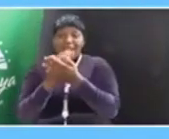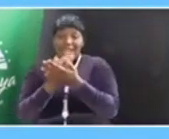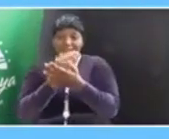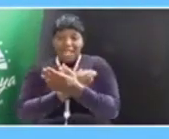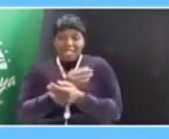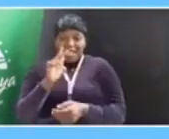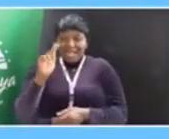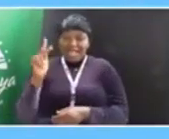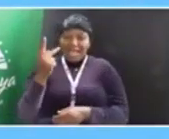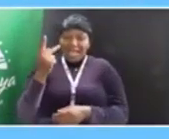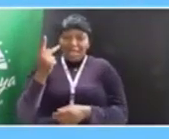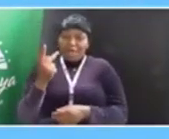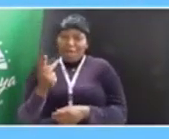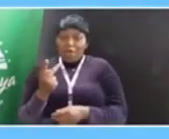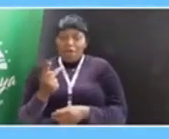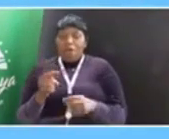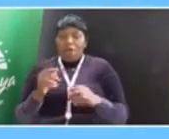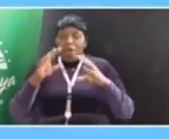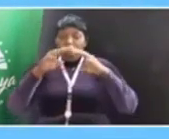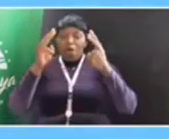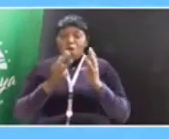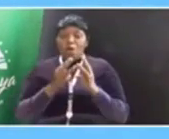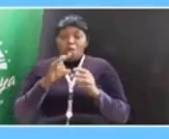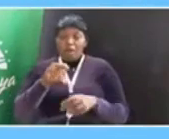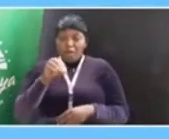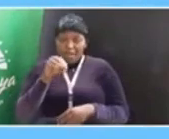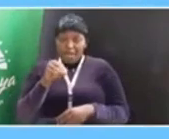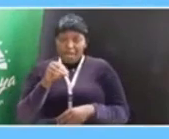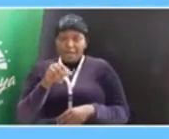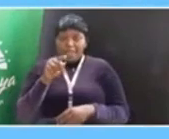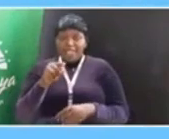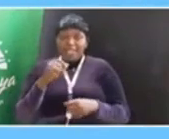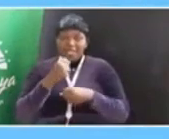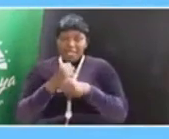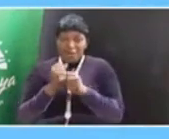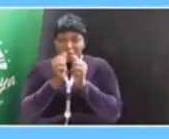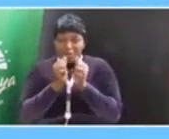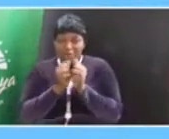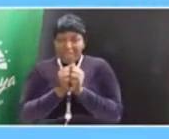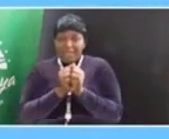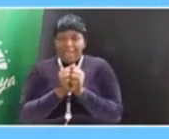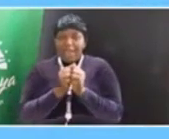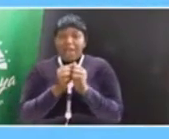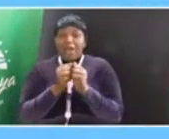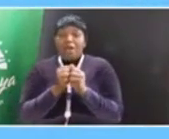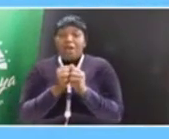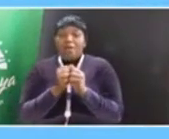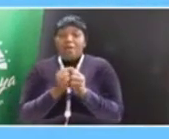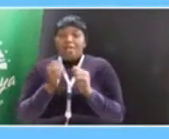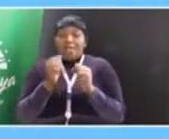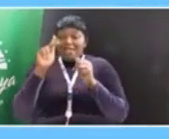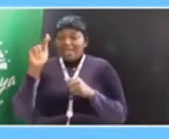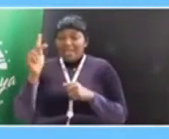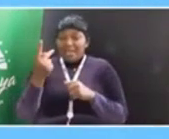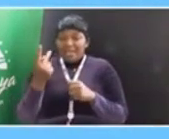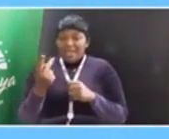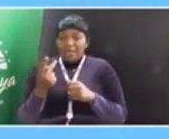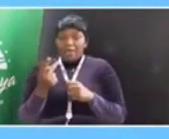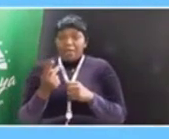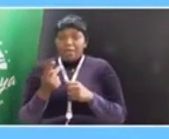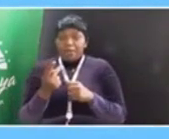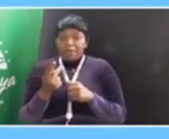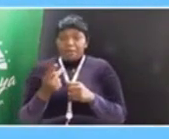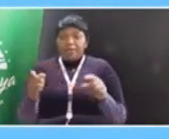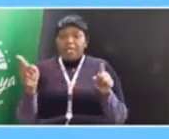global appeal. This is closely intertwined with Kenya's unique identity as the home of human origins,